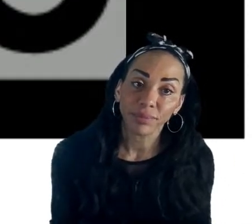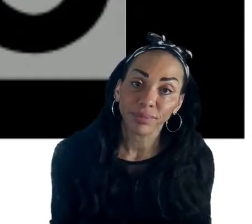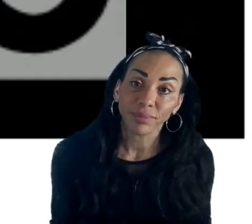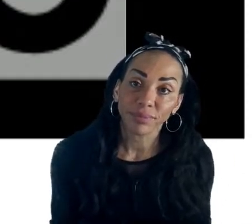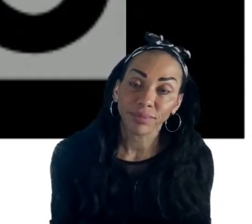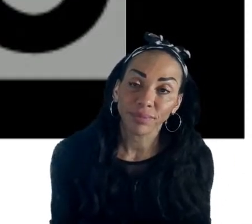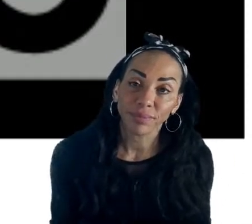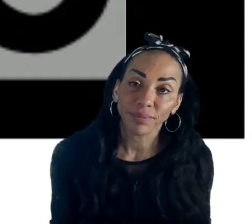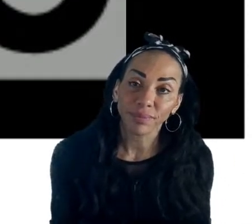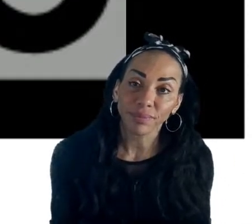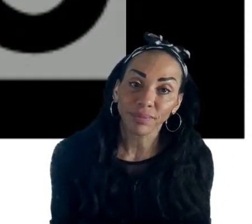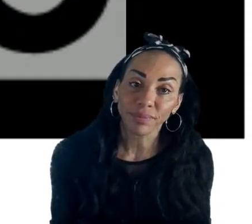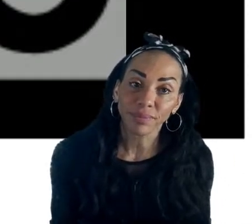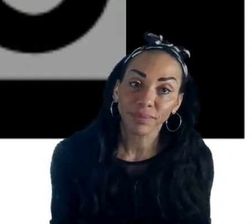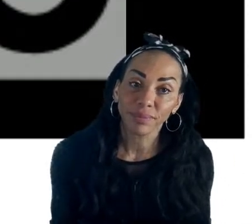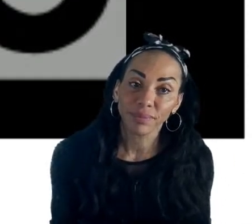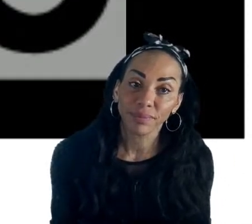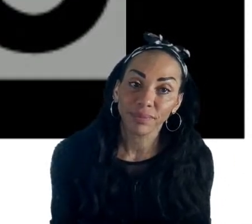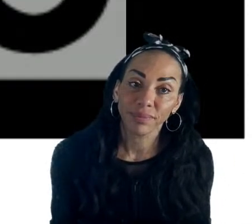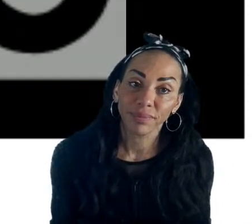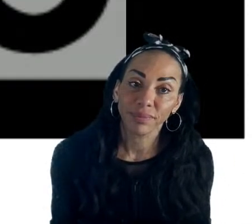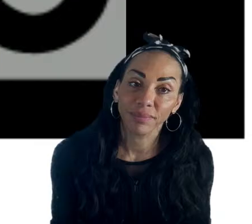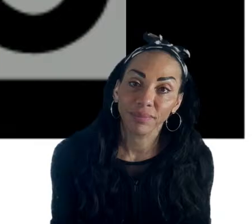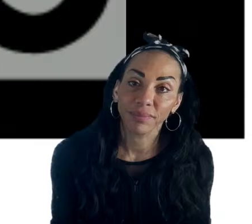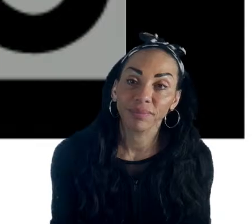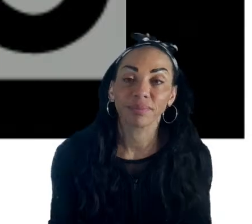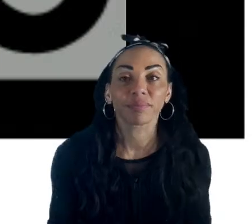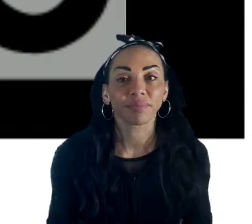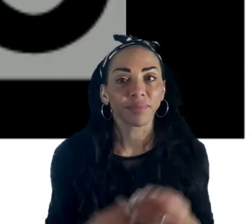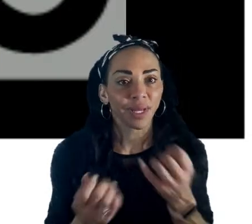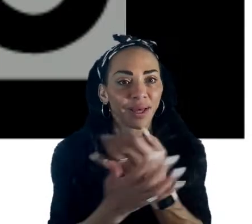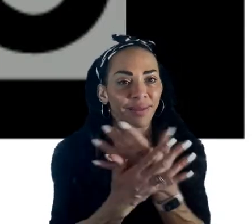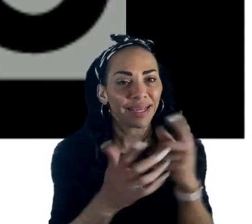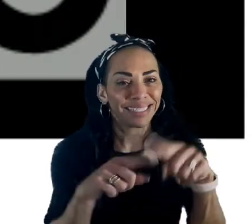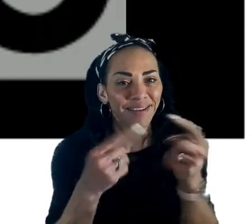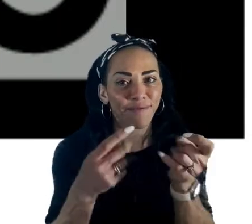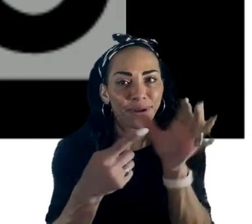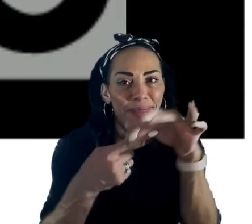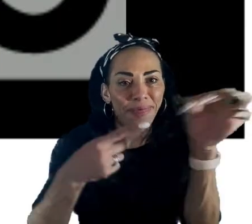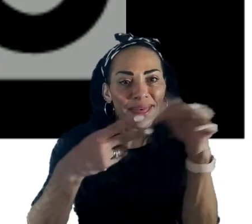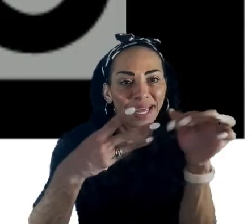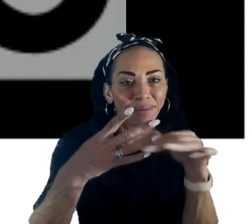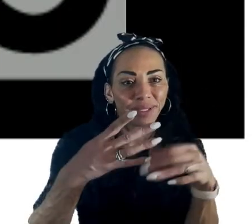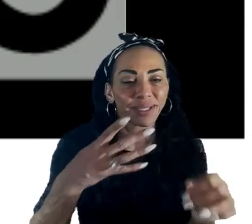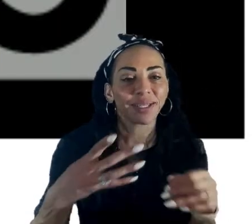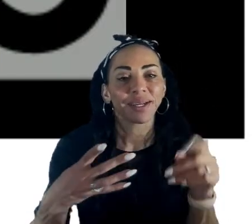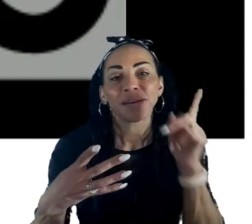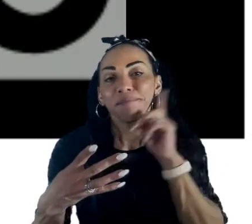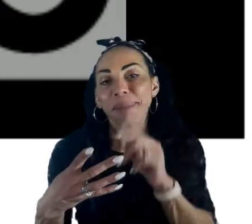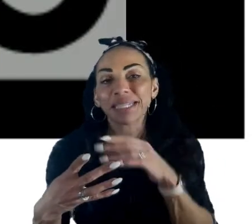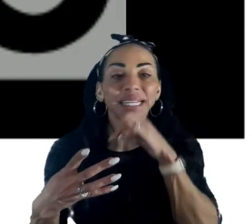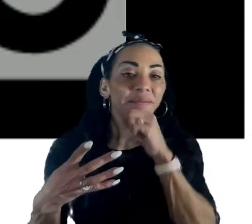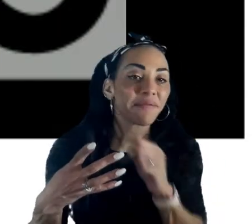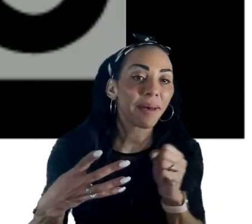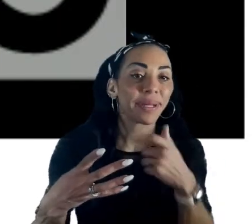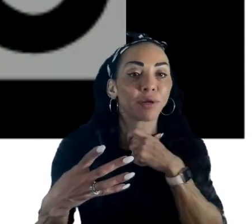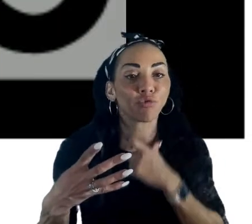There are quite a lot of different things: Chinese mythology, queer theory, playing masculine, feminine roles, digital